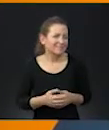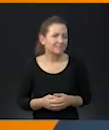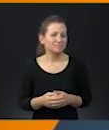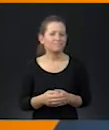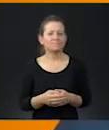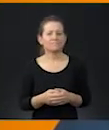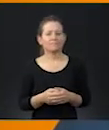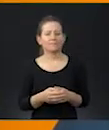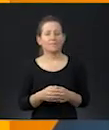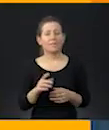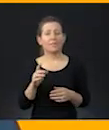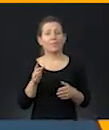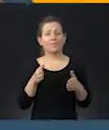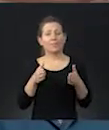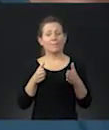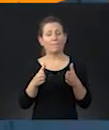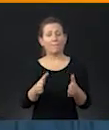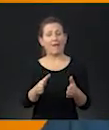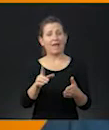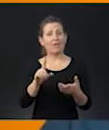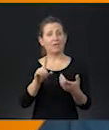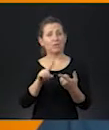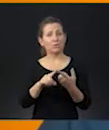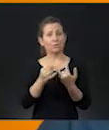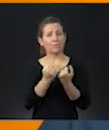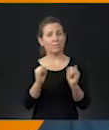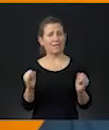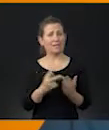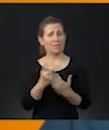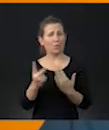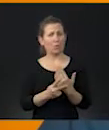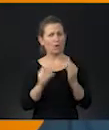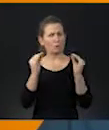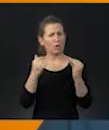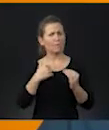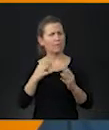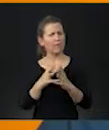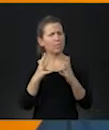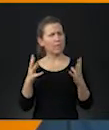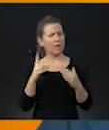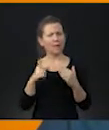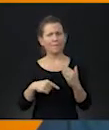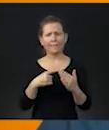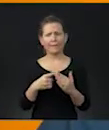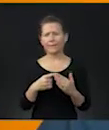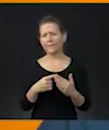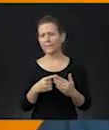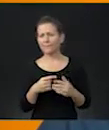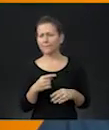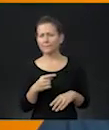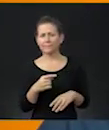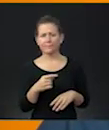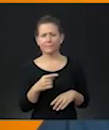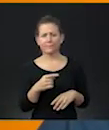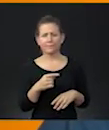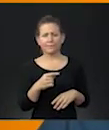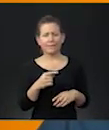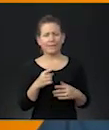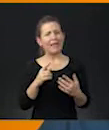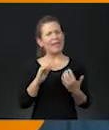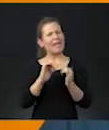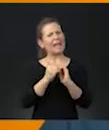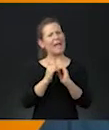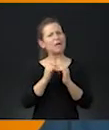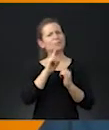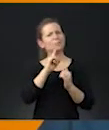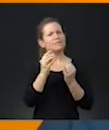held next. The Path to Independence program has taught me a lot of things about like how, like, you know,